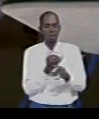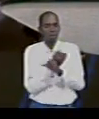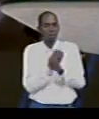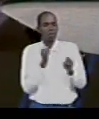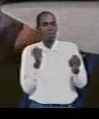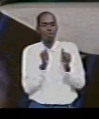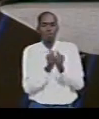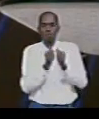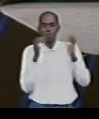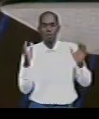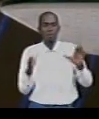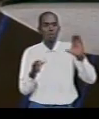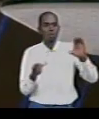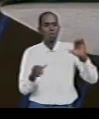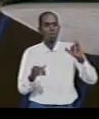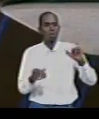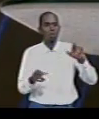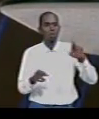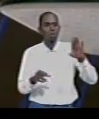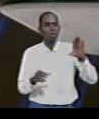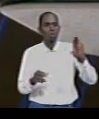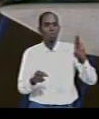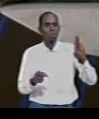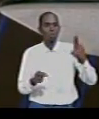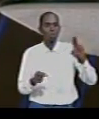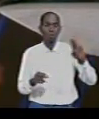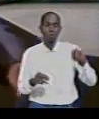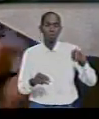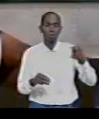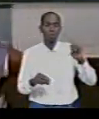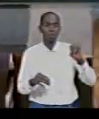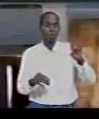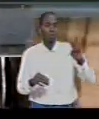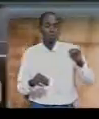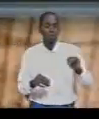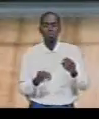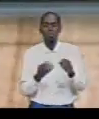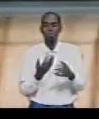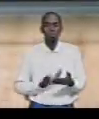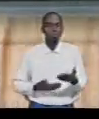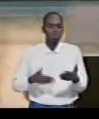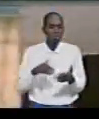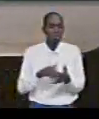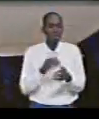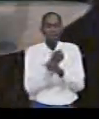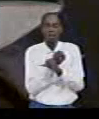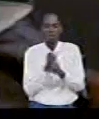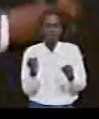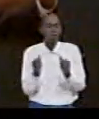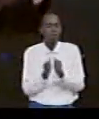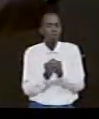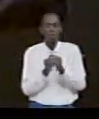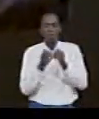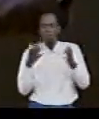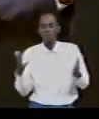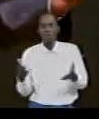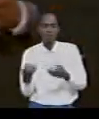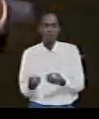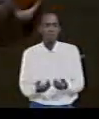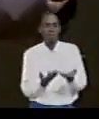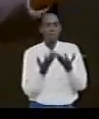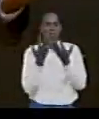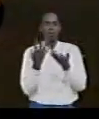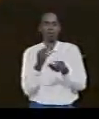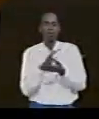born again without animal sacrifice, and we follow the Lord, the way of the Lord, and Christ is